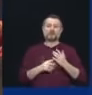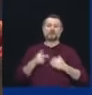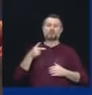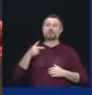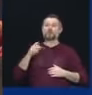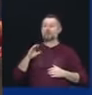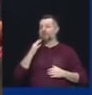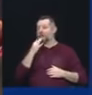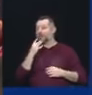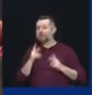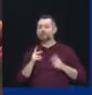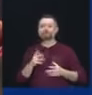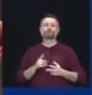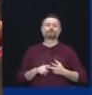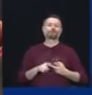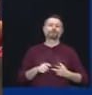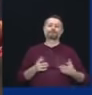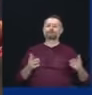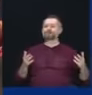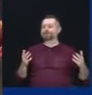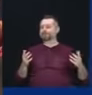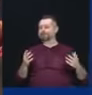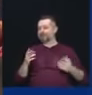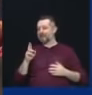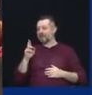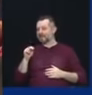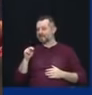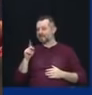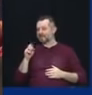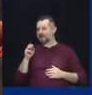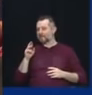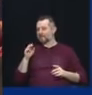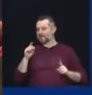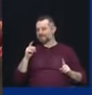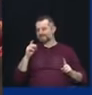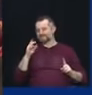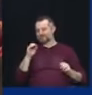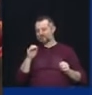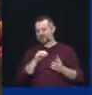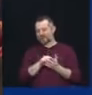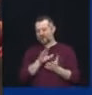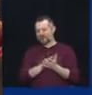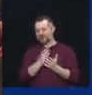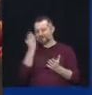undocumented. The COVID pandemic has been painful for everyone, but